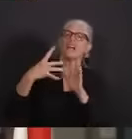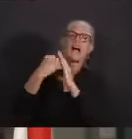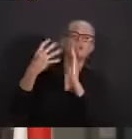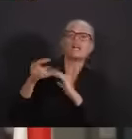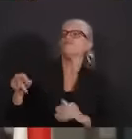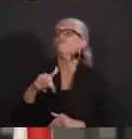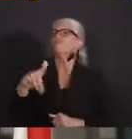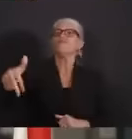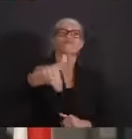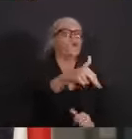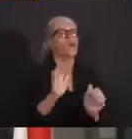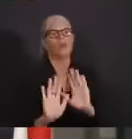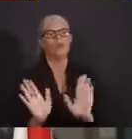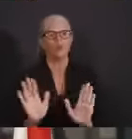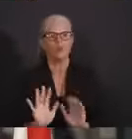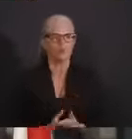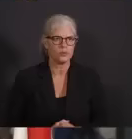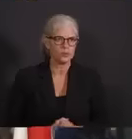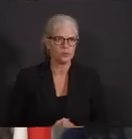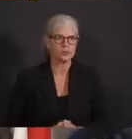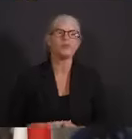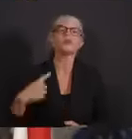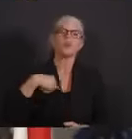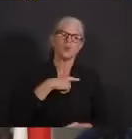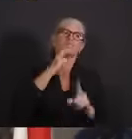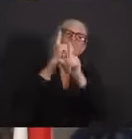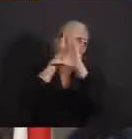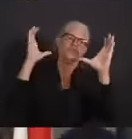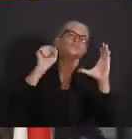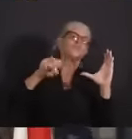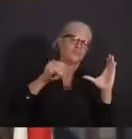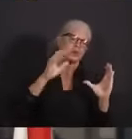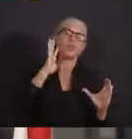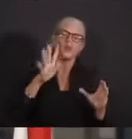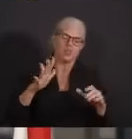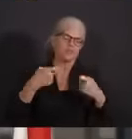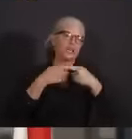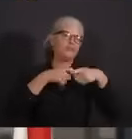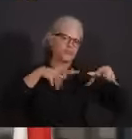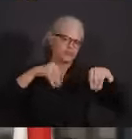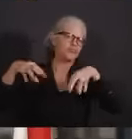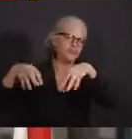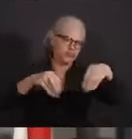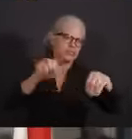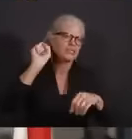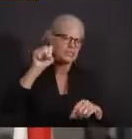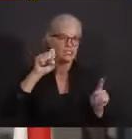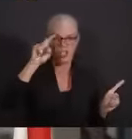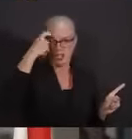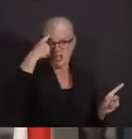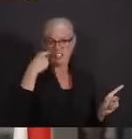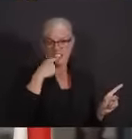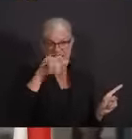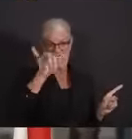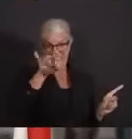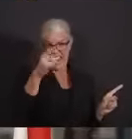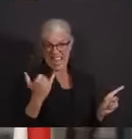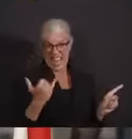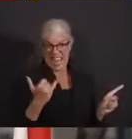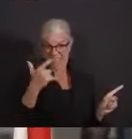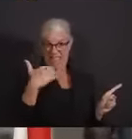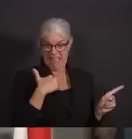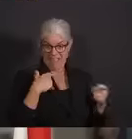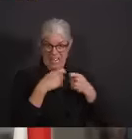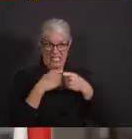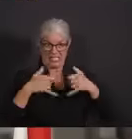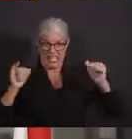We are anticipating power outages, as the governor's already mentioned, with this storm. Take time now, if you still have power, to keep those electronic